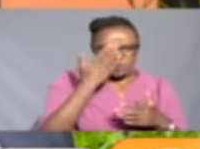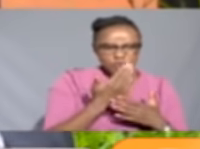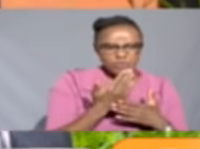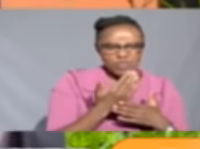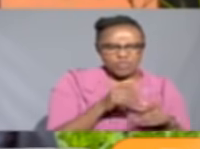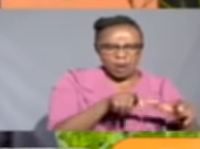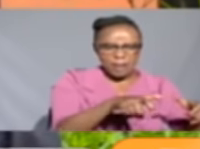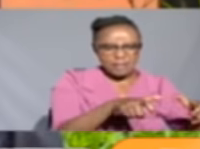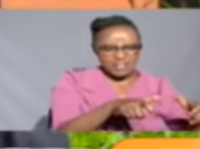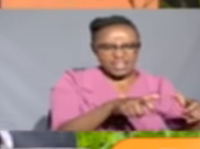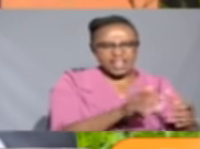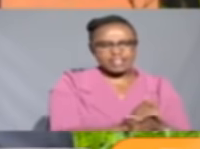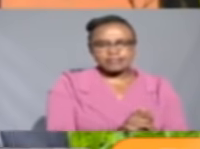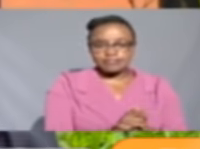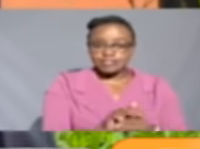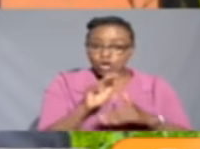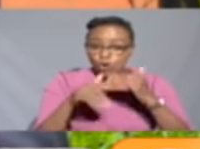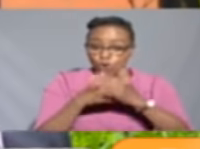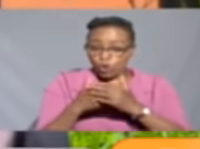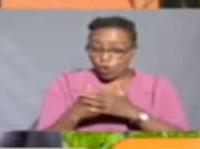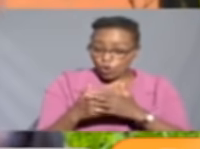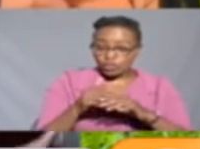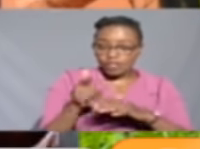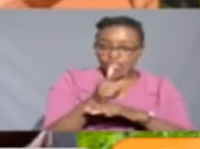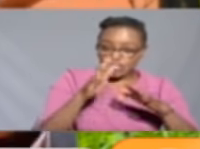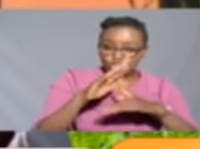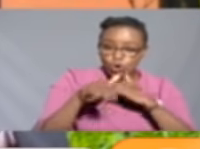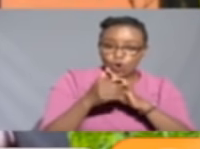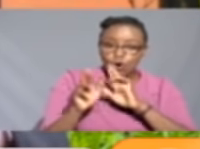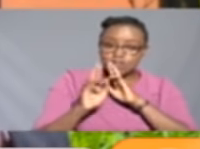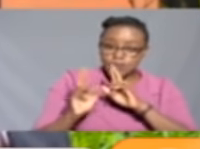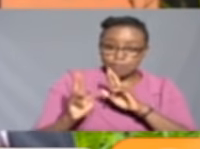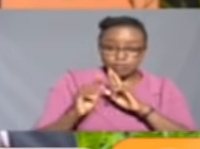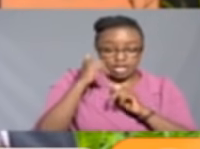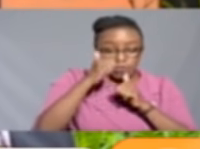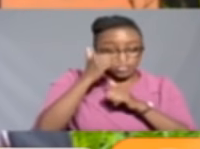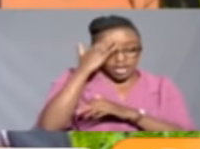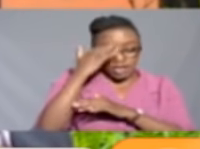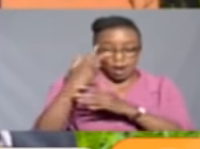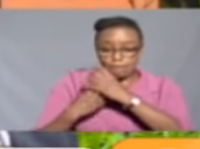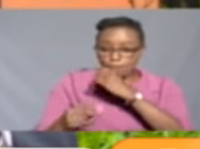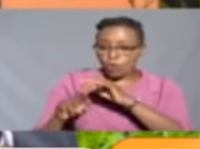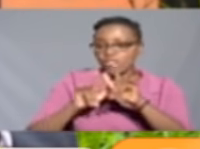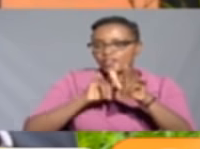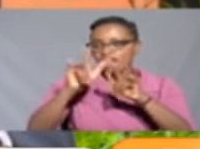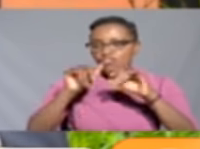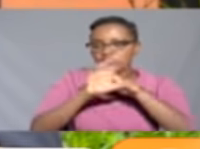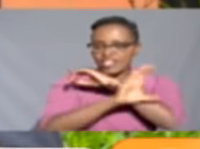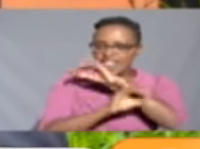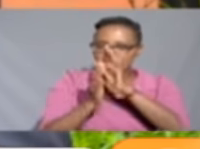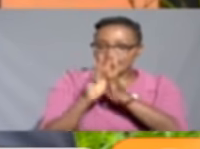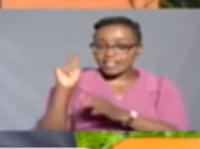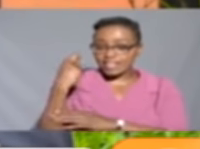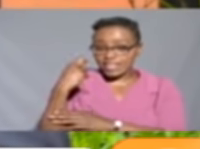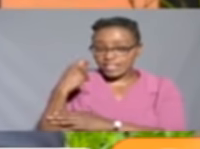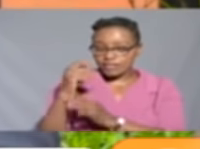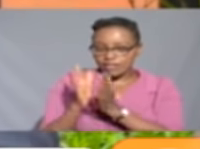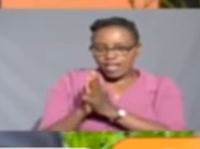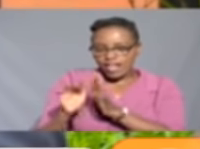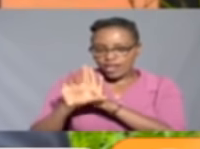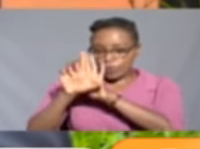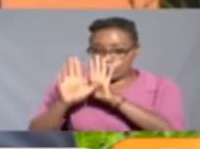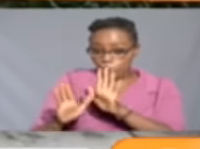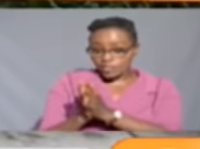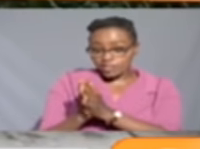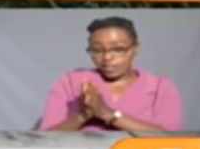houses. All media houses, all journalists, all reporters that I knew, both abroad and in Kenya, and to lawyers and